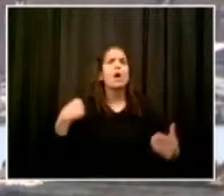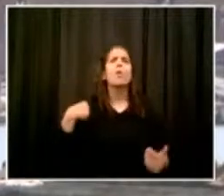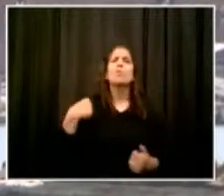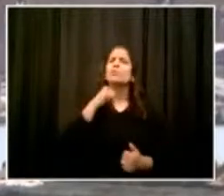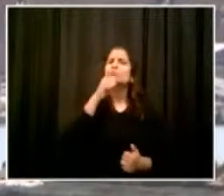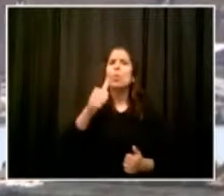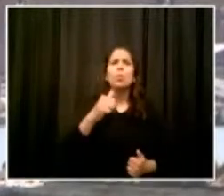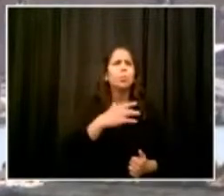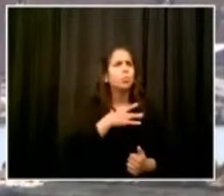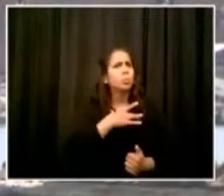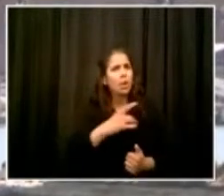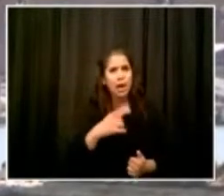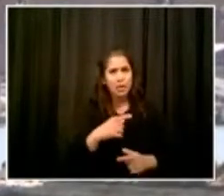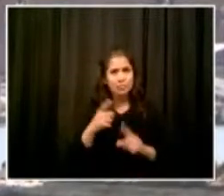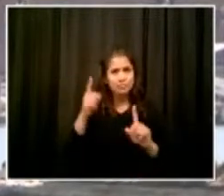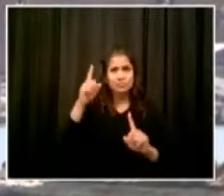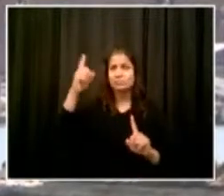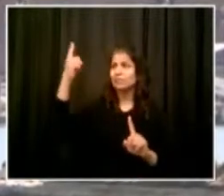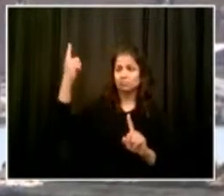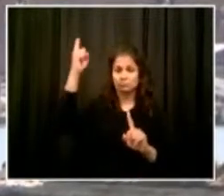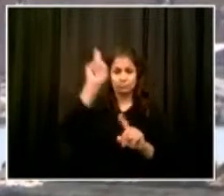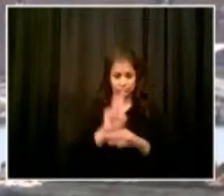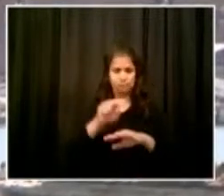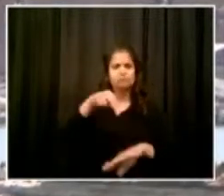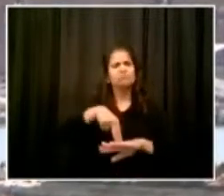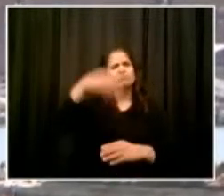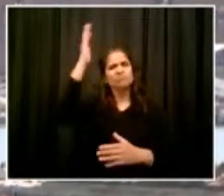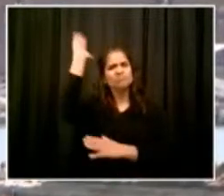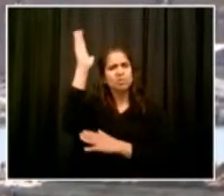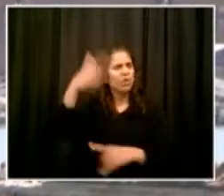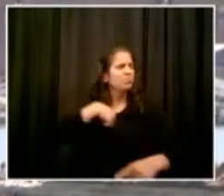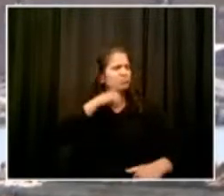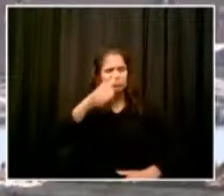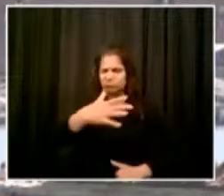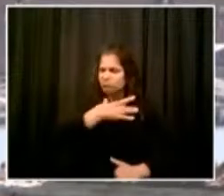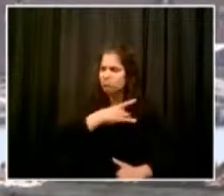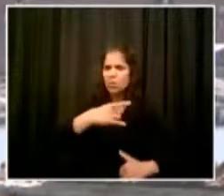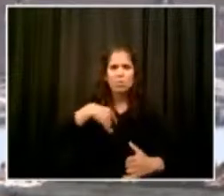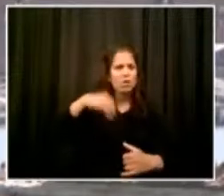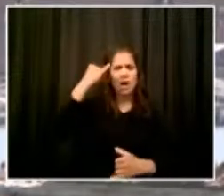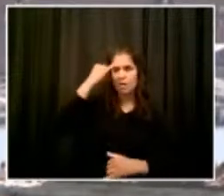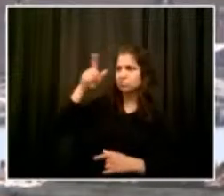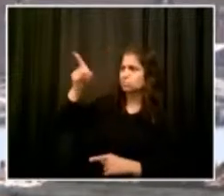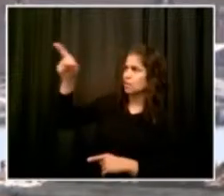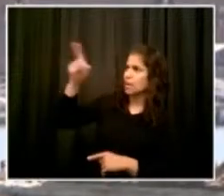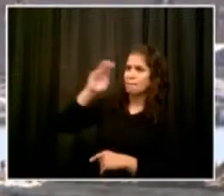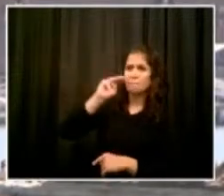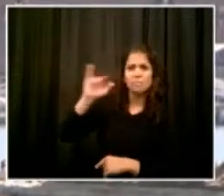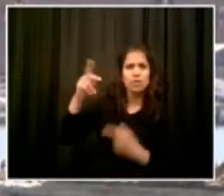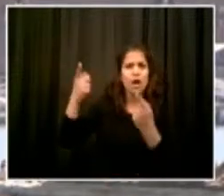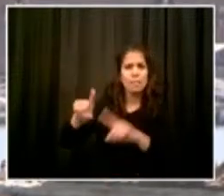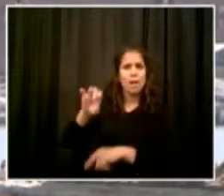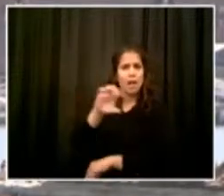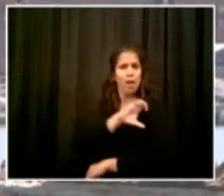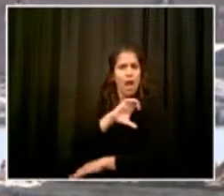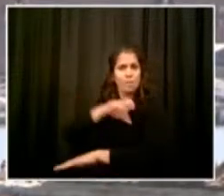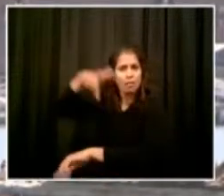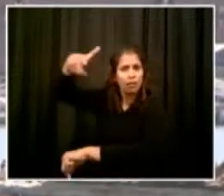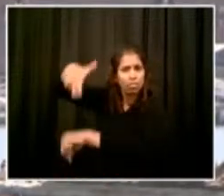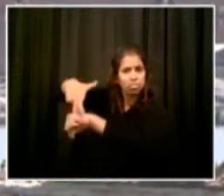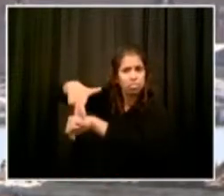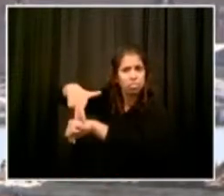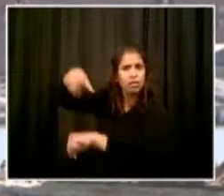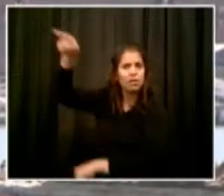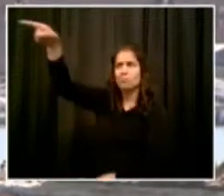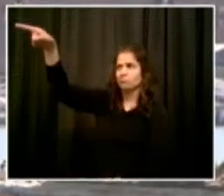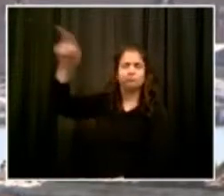Minnesota. And we are all in this together, and we have to bring our city forward together. And then they said, show us some